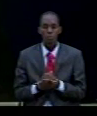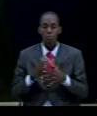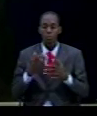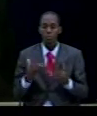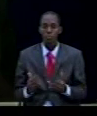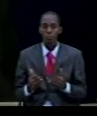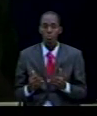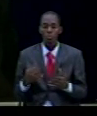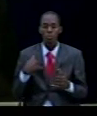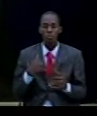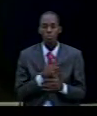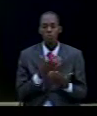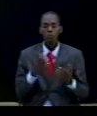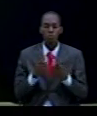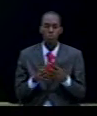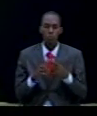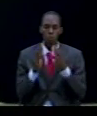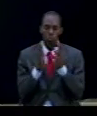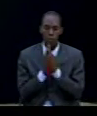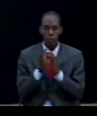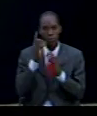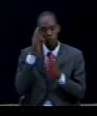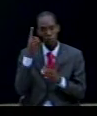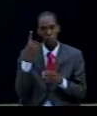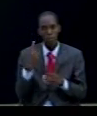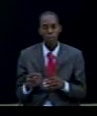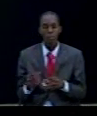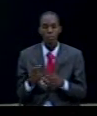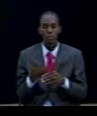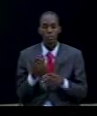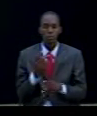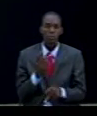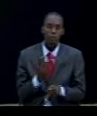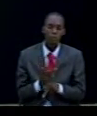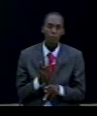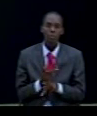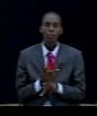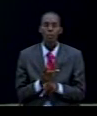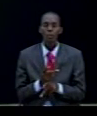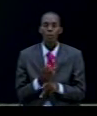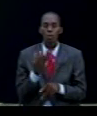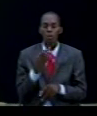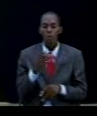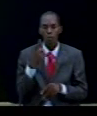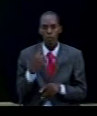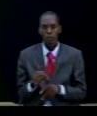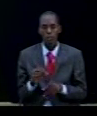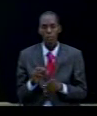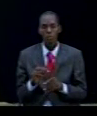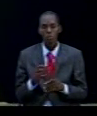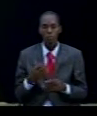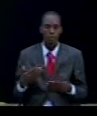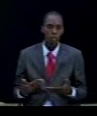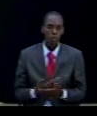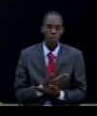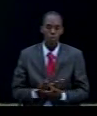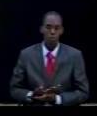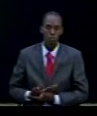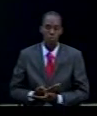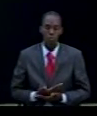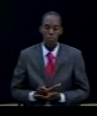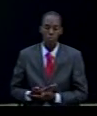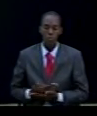the conservation of the converts. Want to pray that all the converts of the